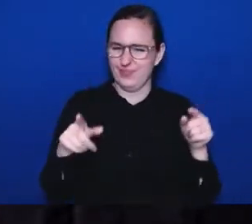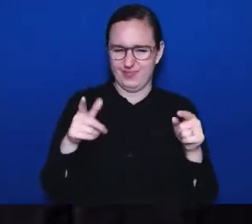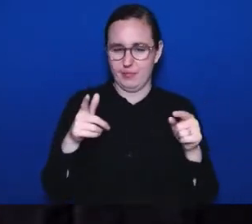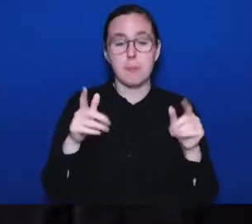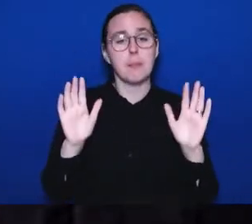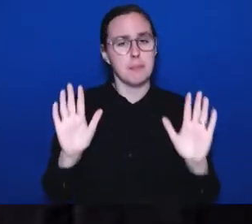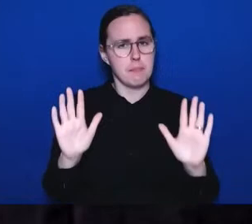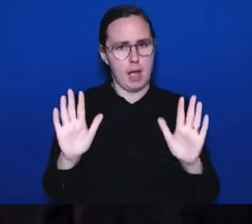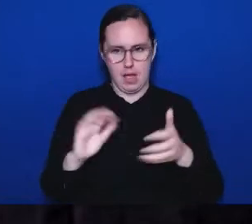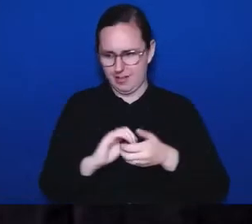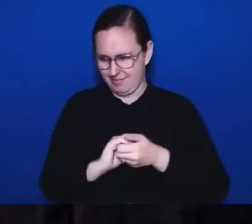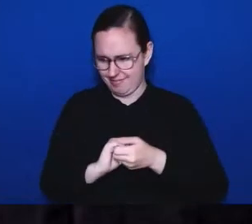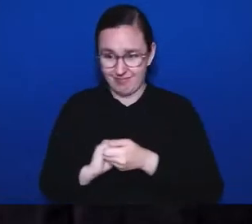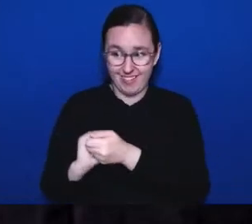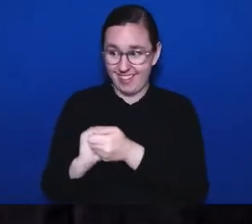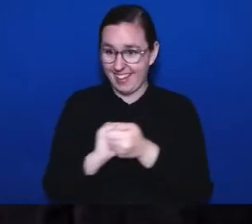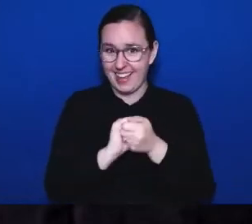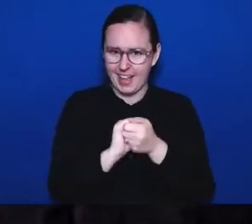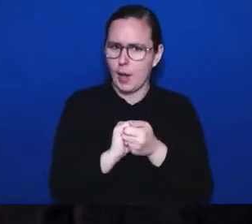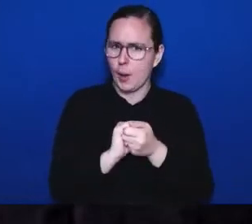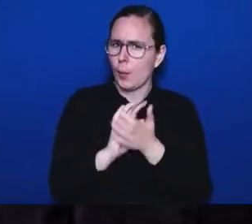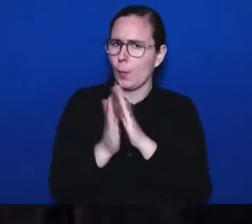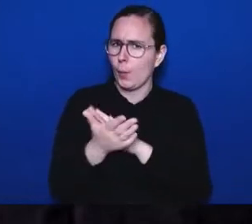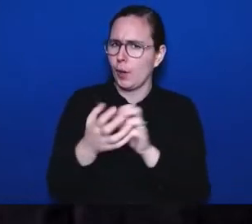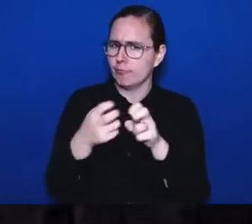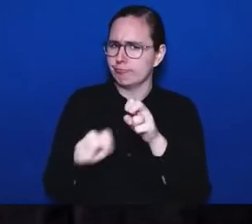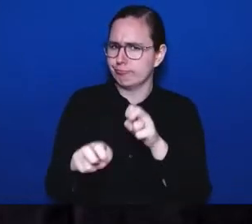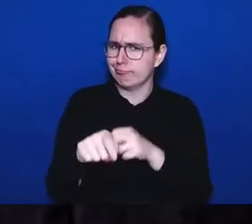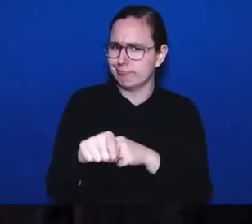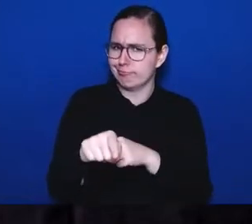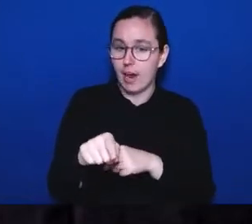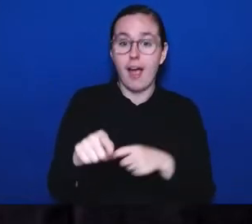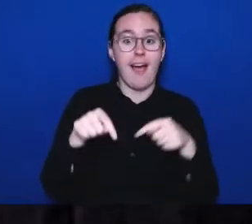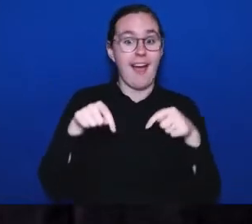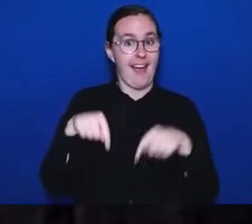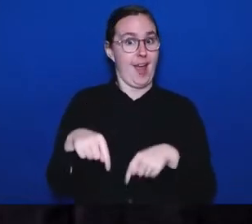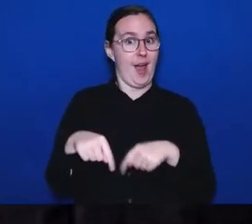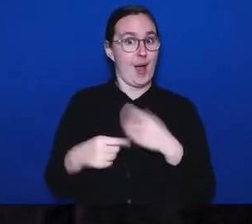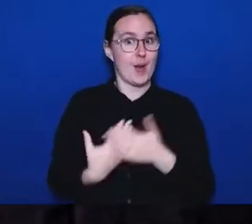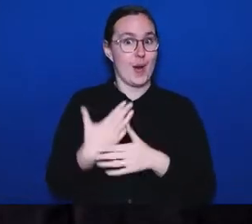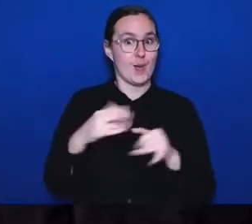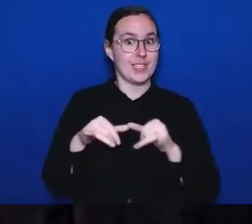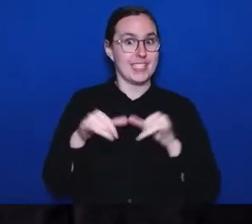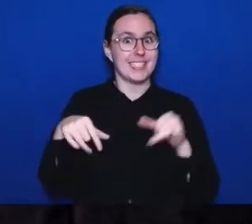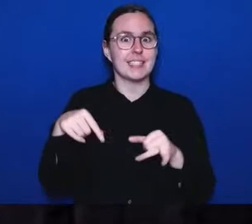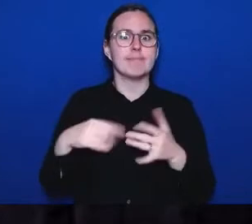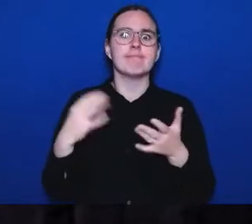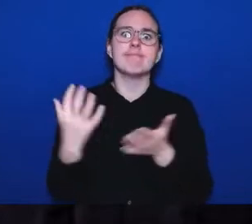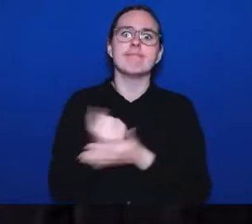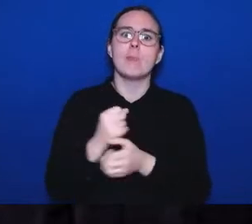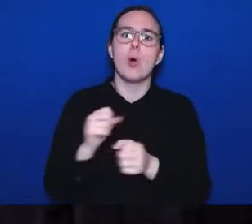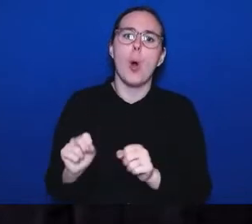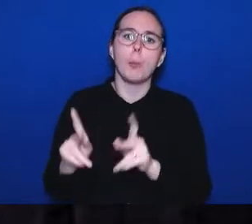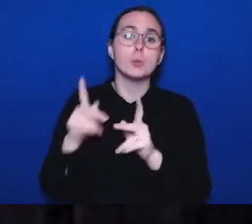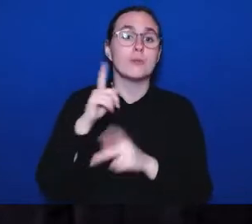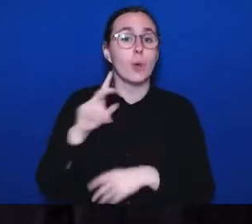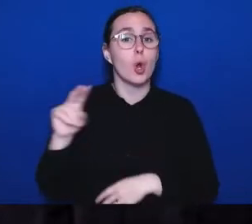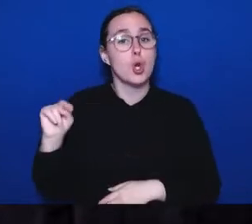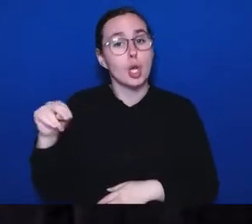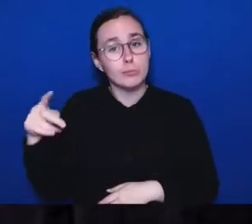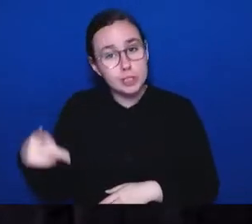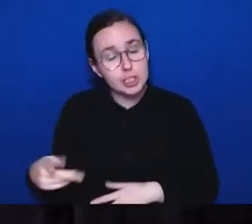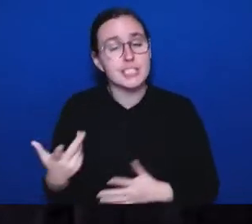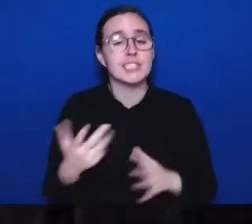allows family practices to build out their support from nurse practitioners and nurses in such a way that we're going to be able to offer that